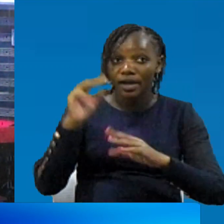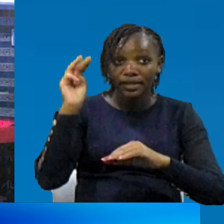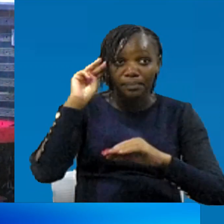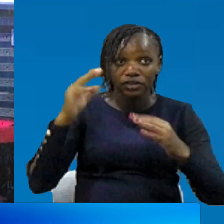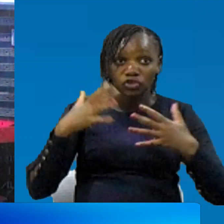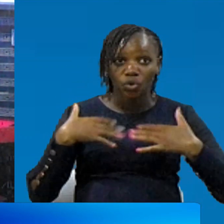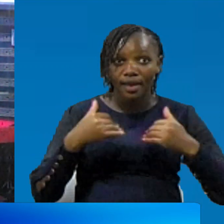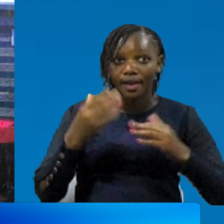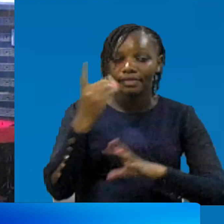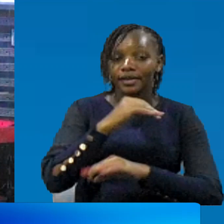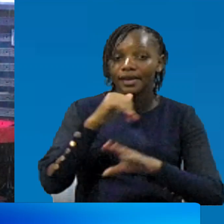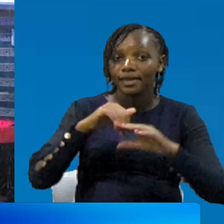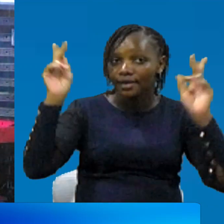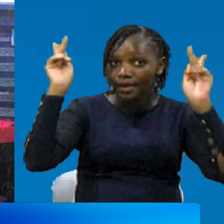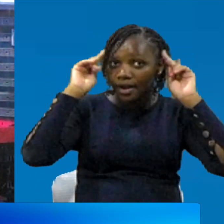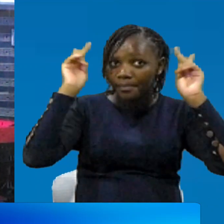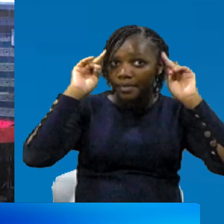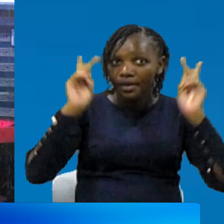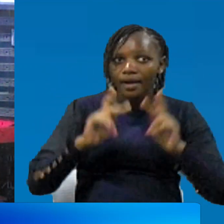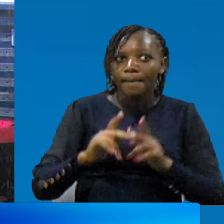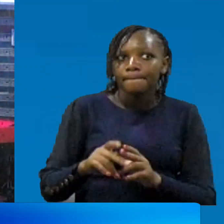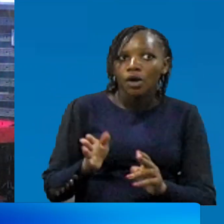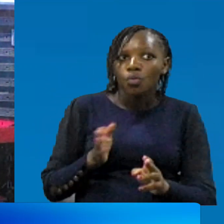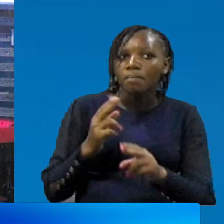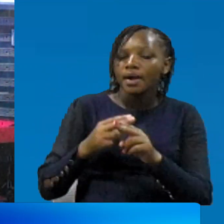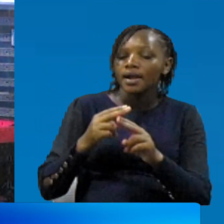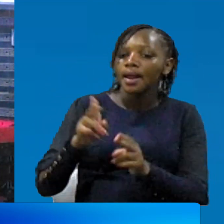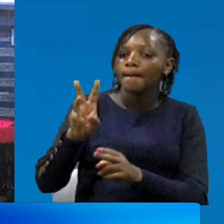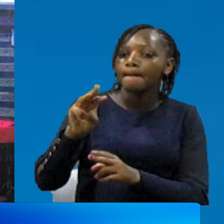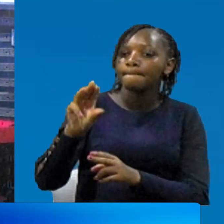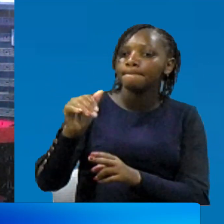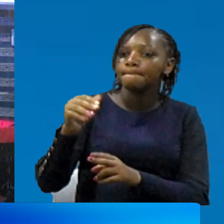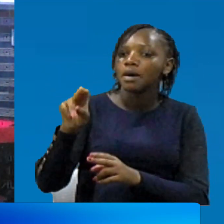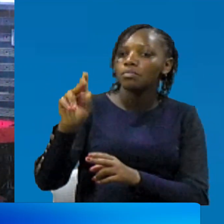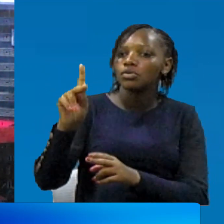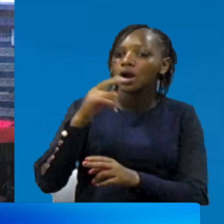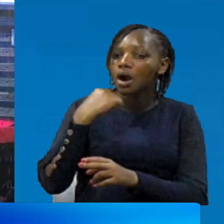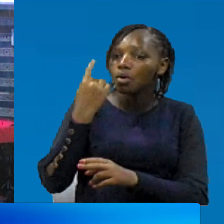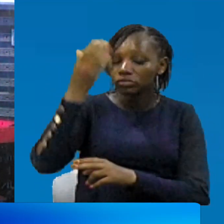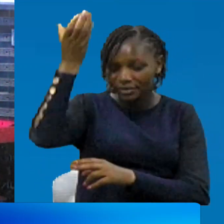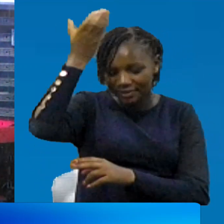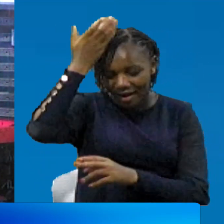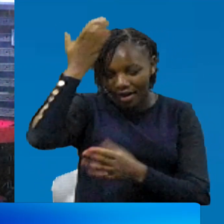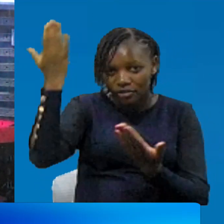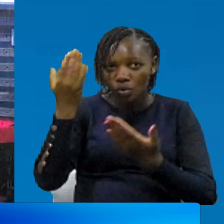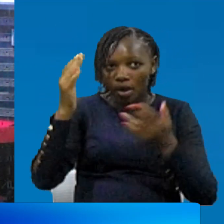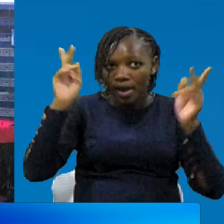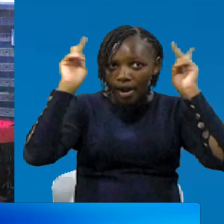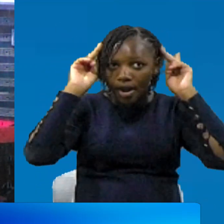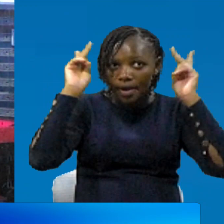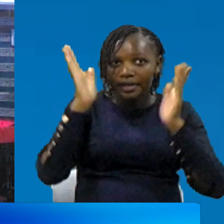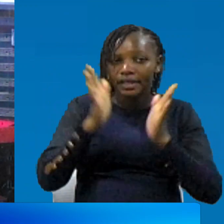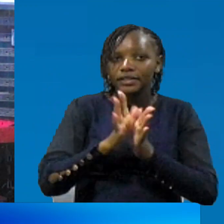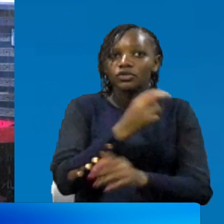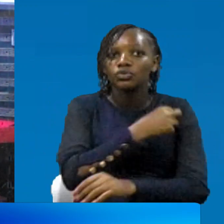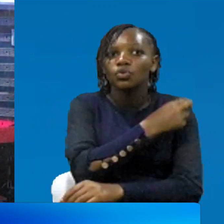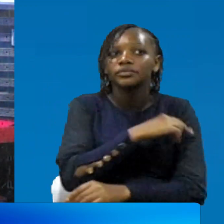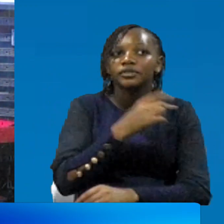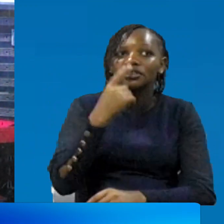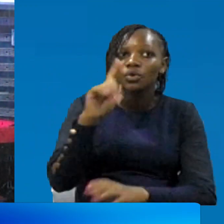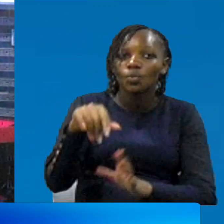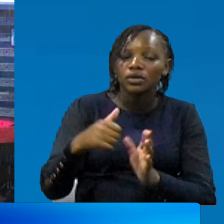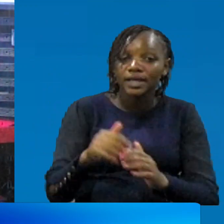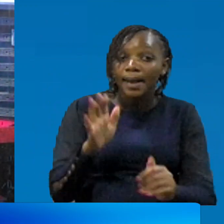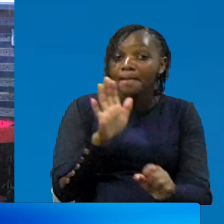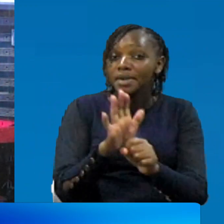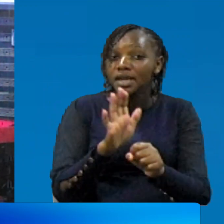in Kakamega, Mary Angela Mabuka, a psychiatric nurse at Kakamega General Hospital, said that